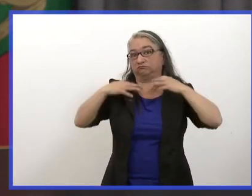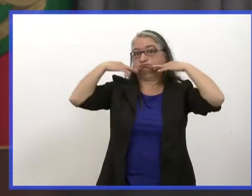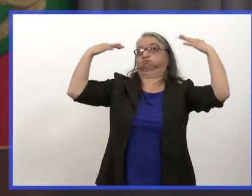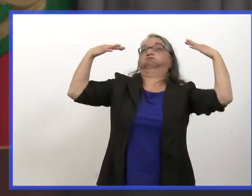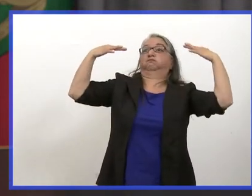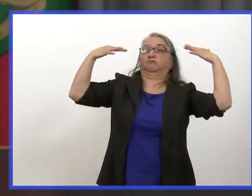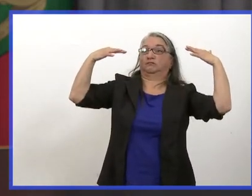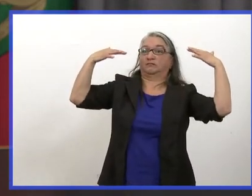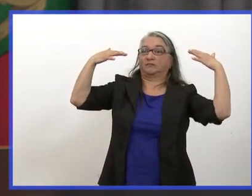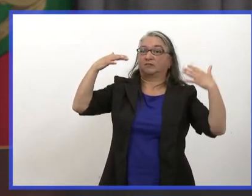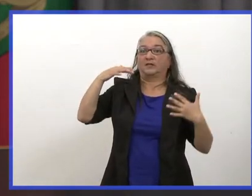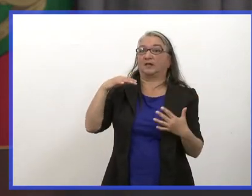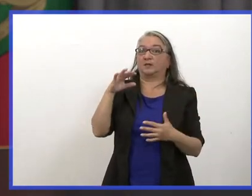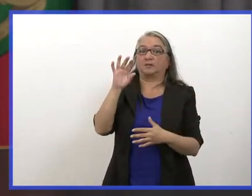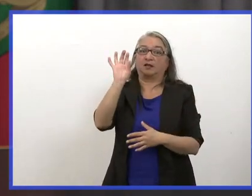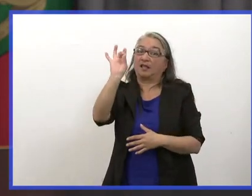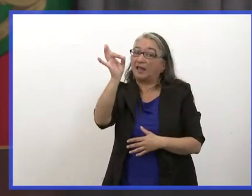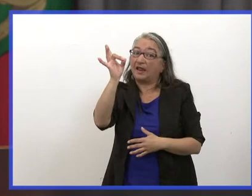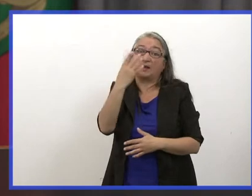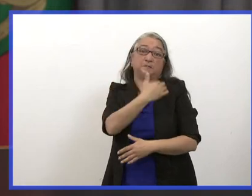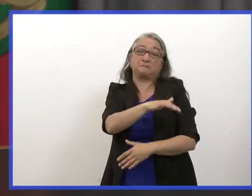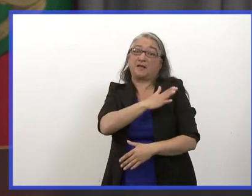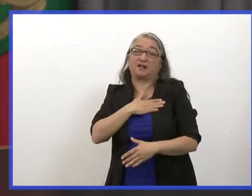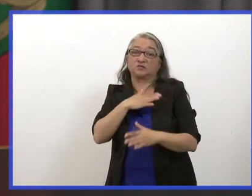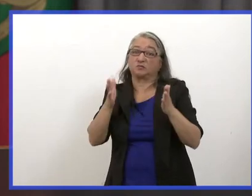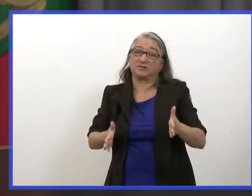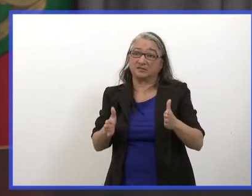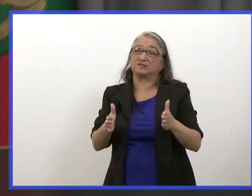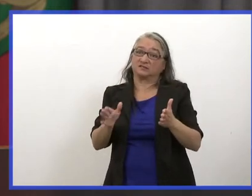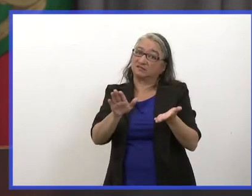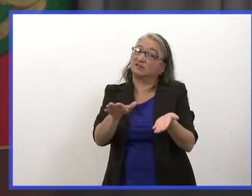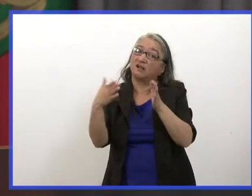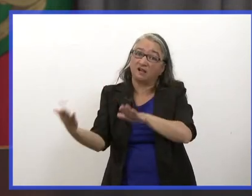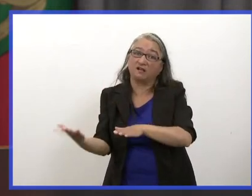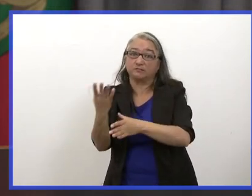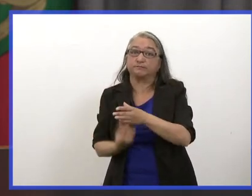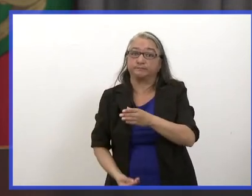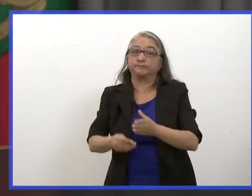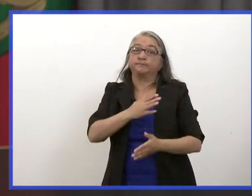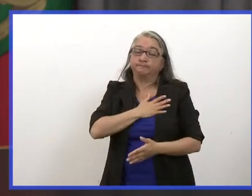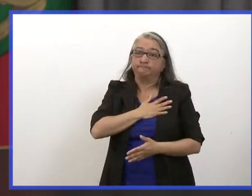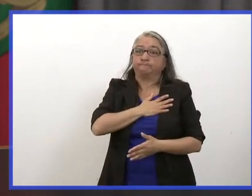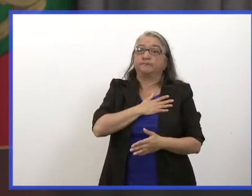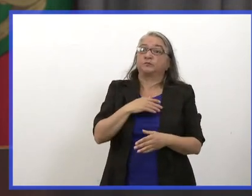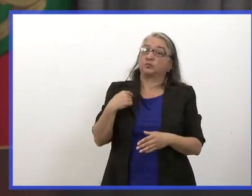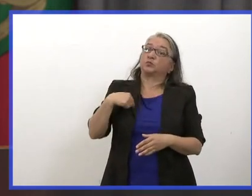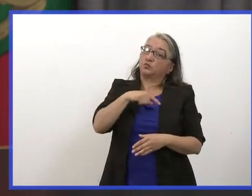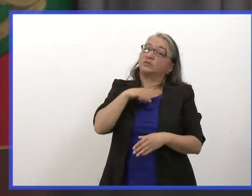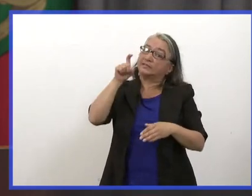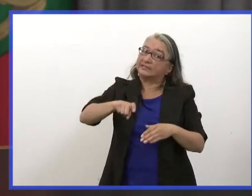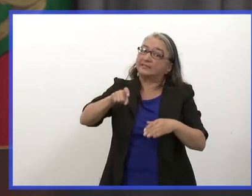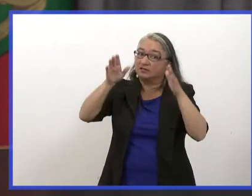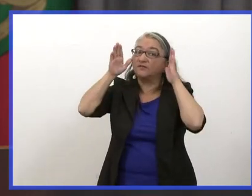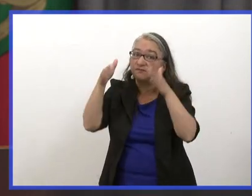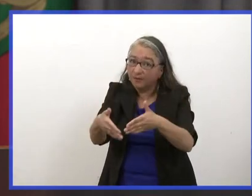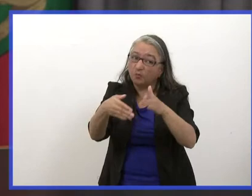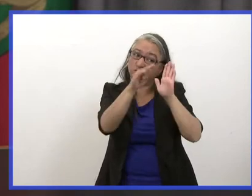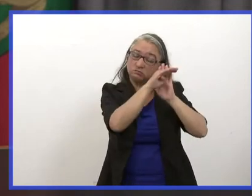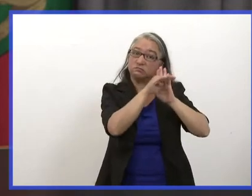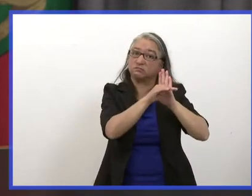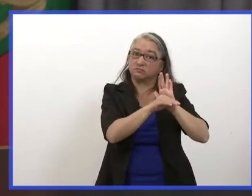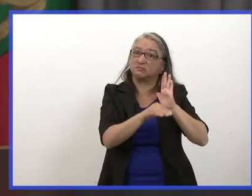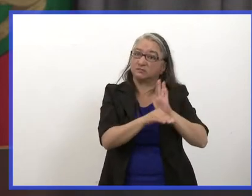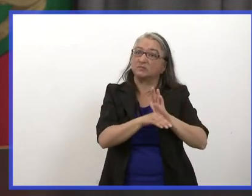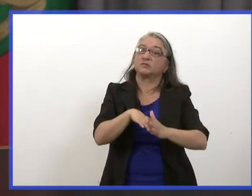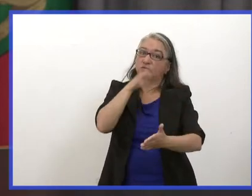now. And so we need to focus, to bring down that risk, to stop these transmission chains, and that's